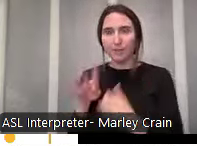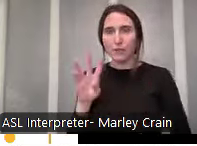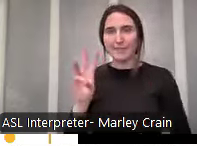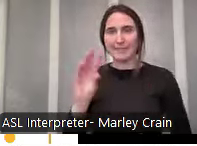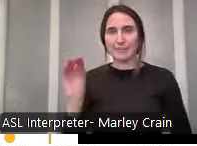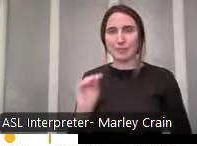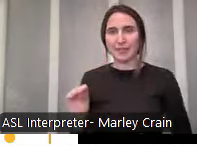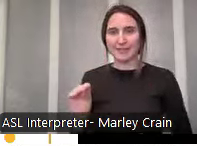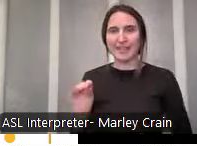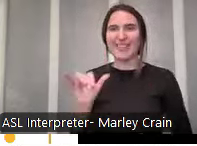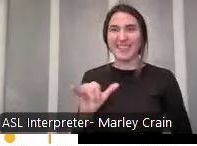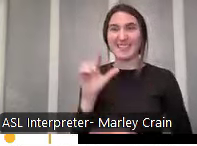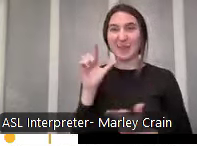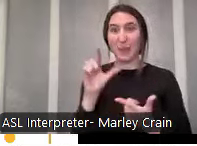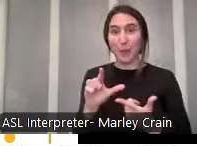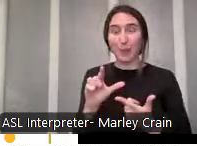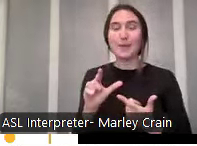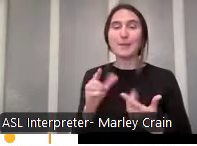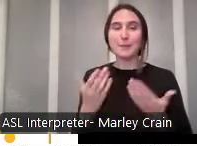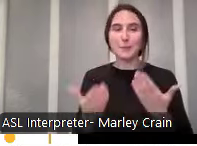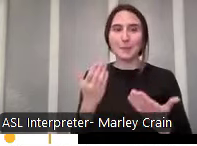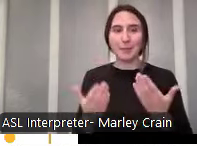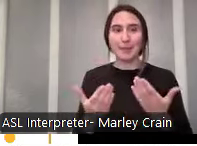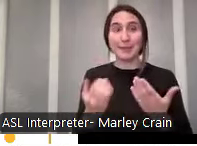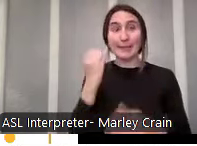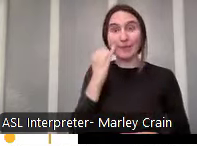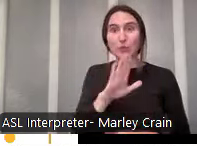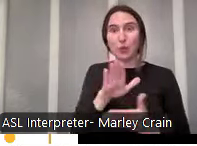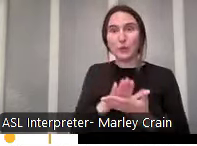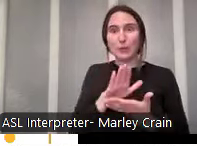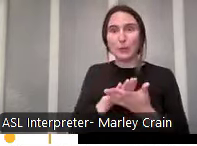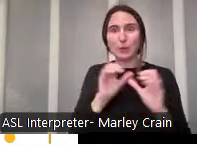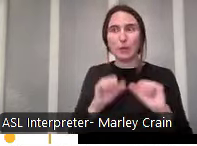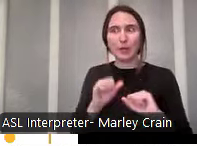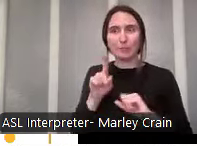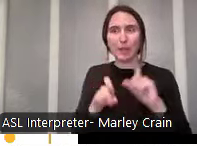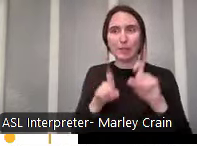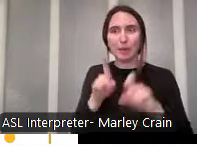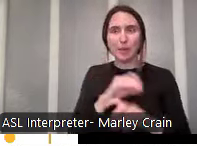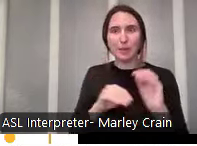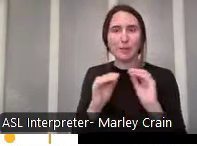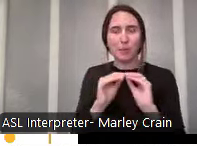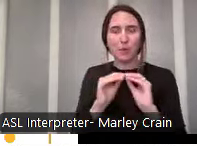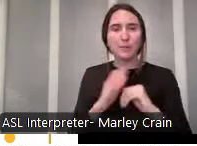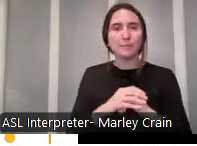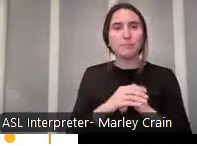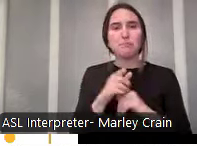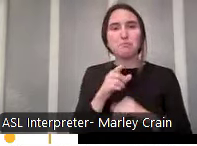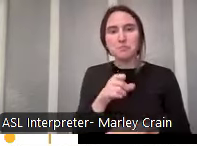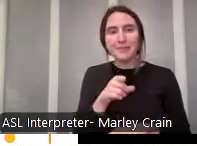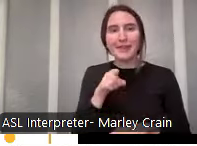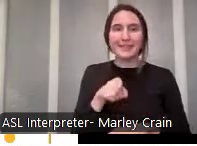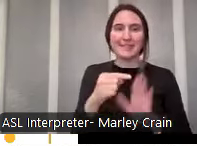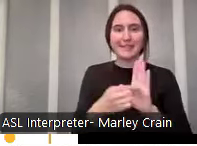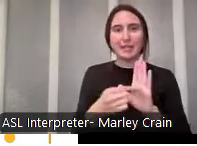be asking some questions about that. On the other hand, it looks like they were doing pretty good with related services. So you